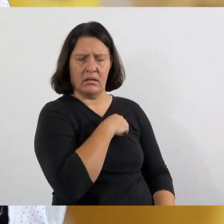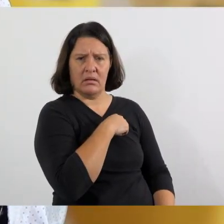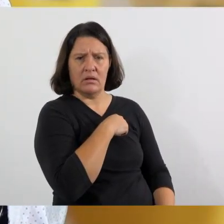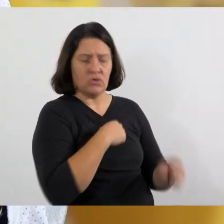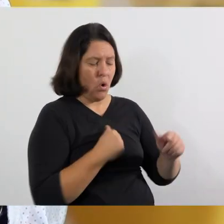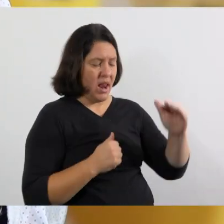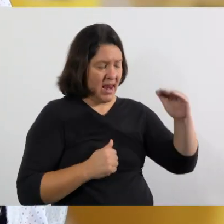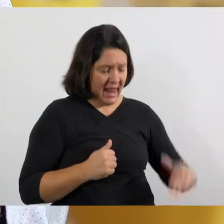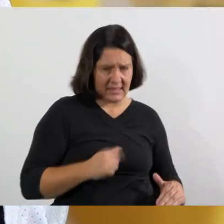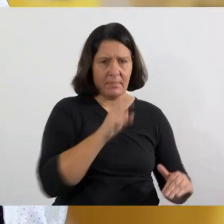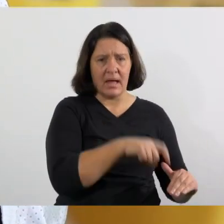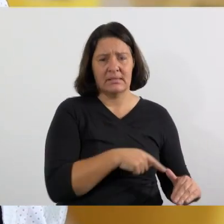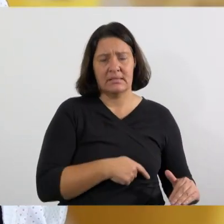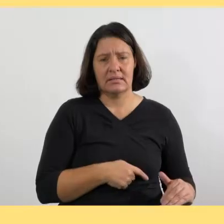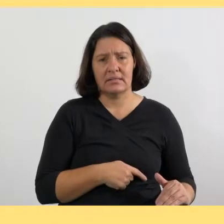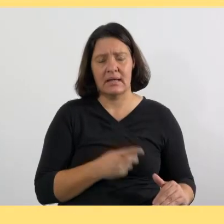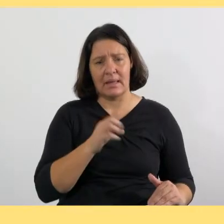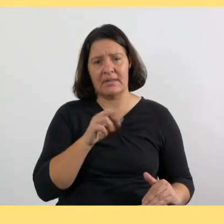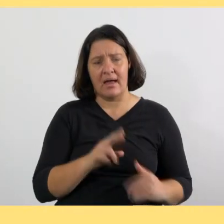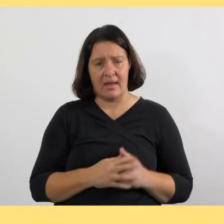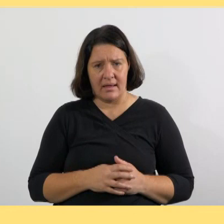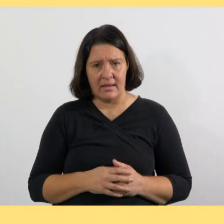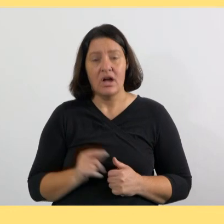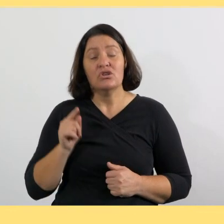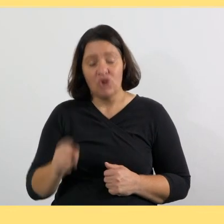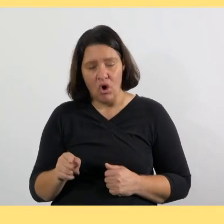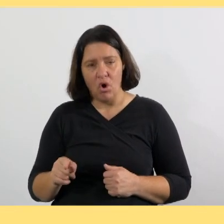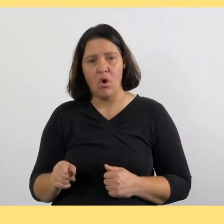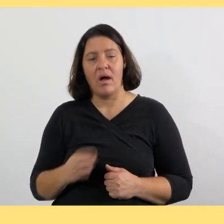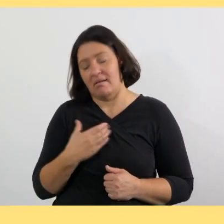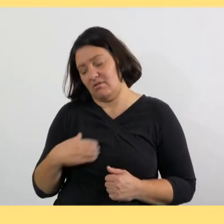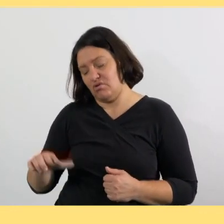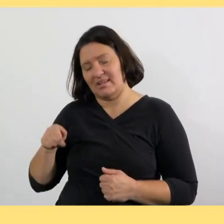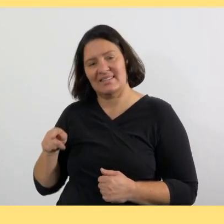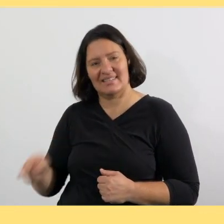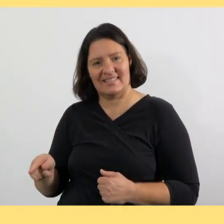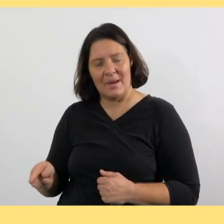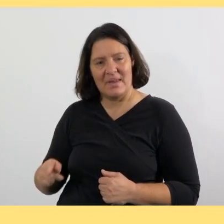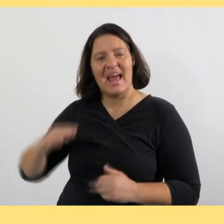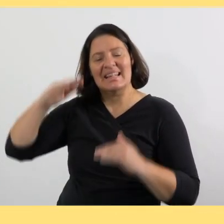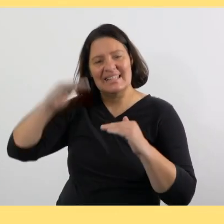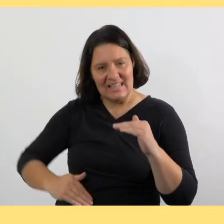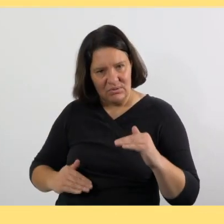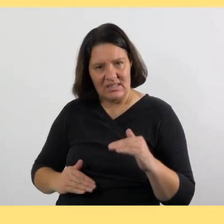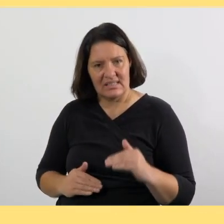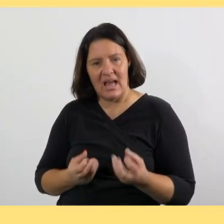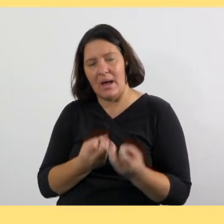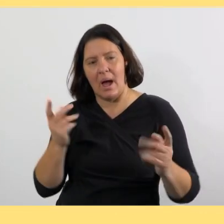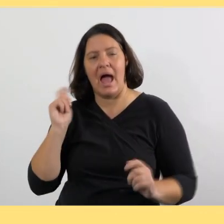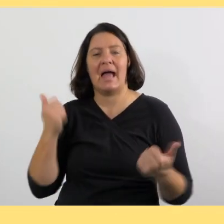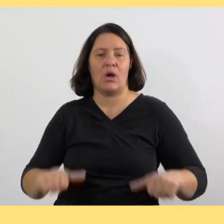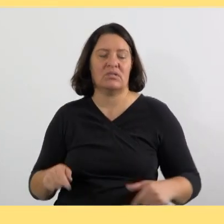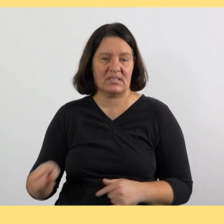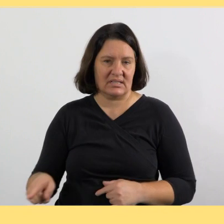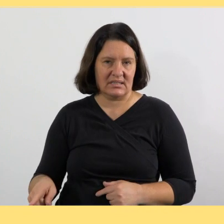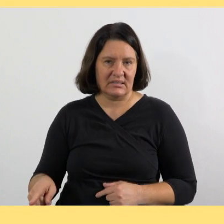decrease our debtors. We would then bring our allowances to the credit side. We are decreasing our